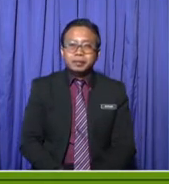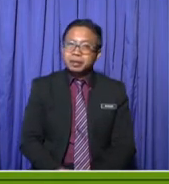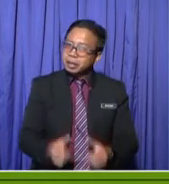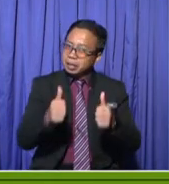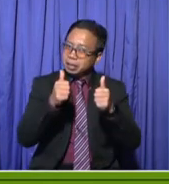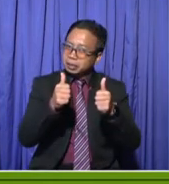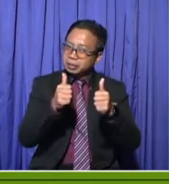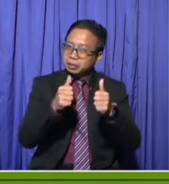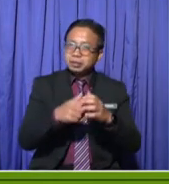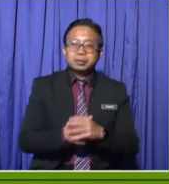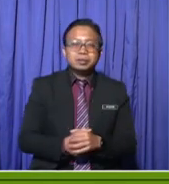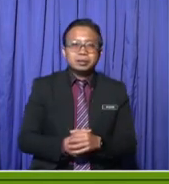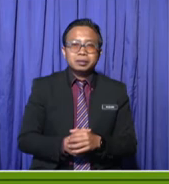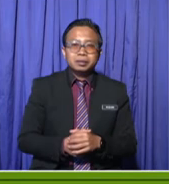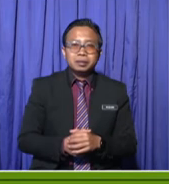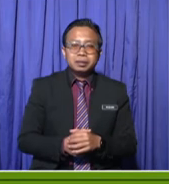Excellent!